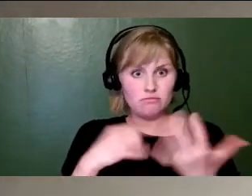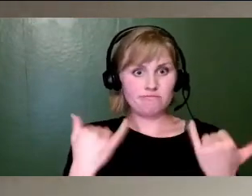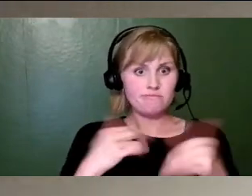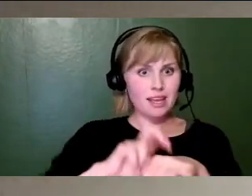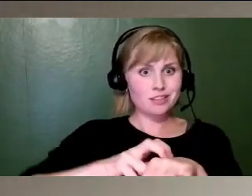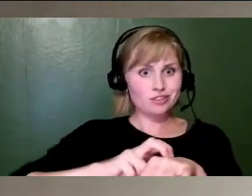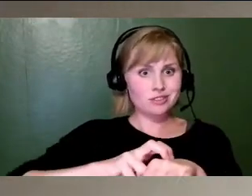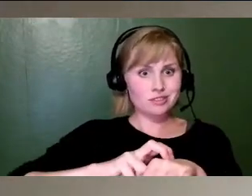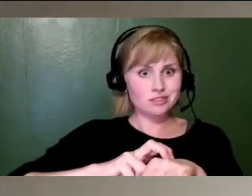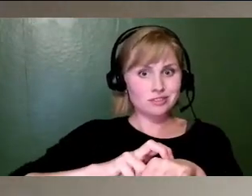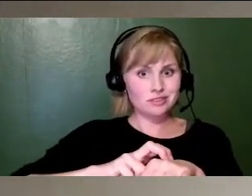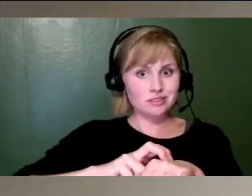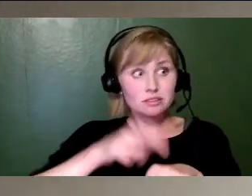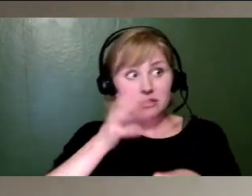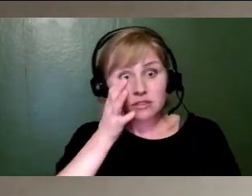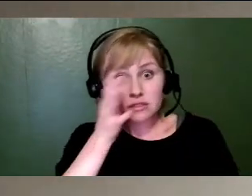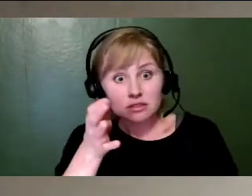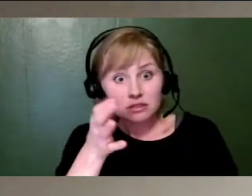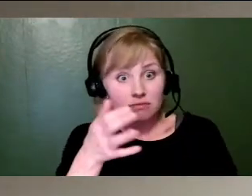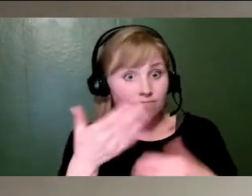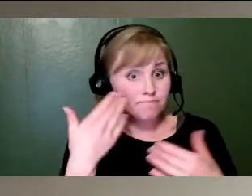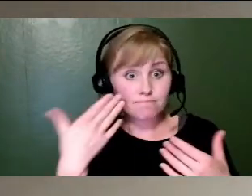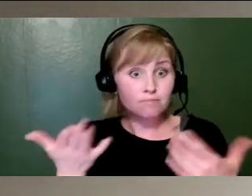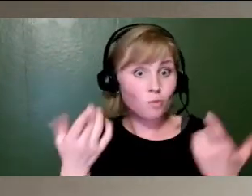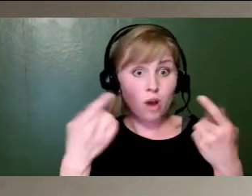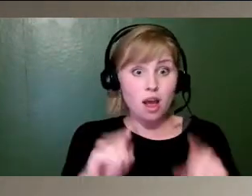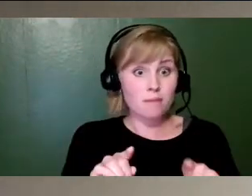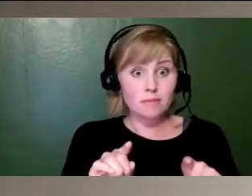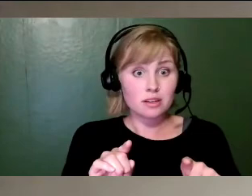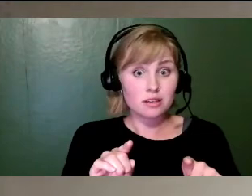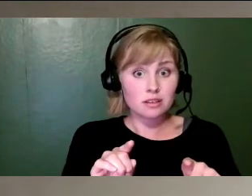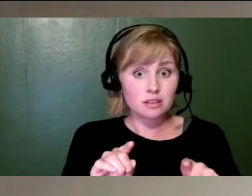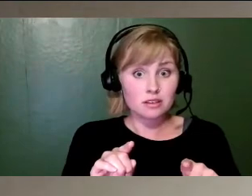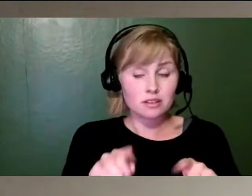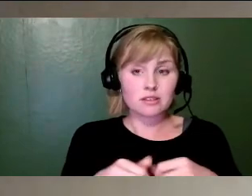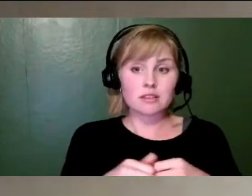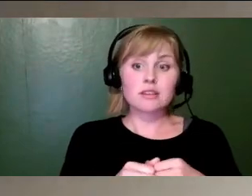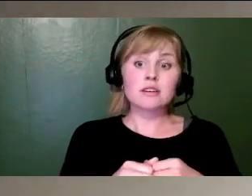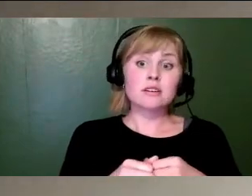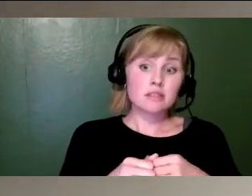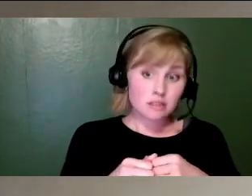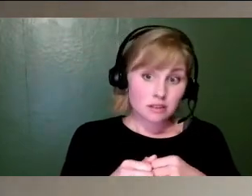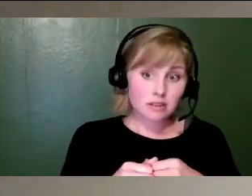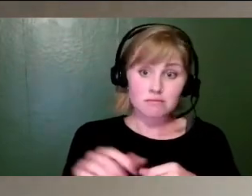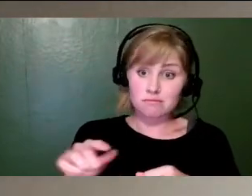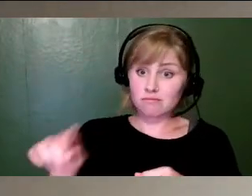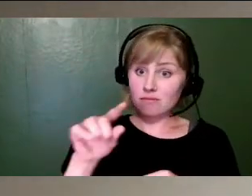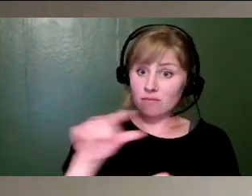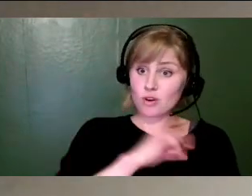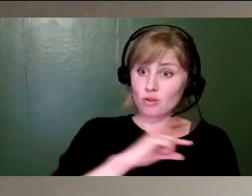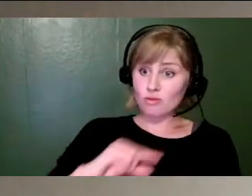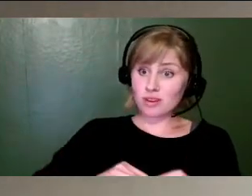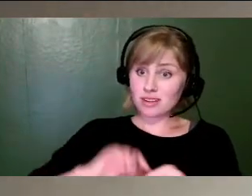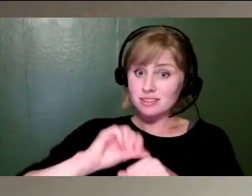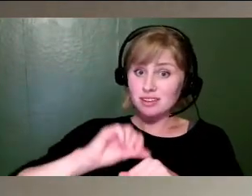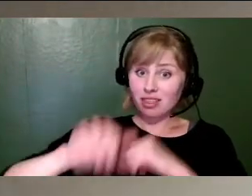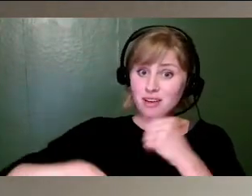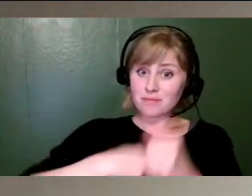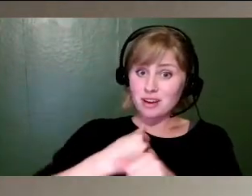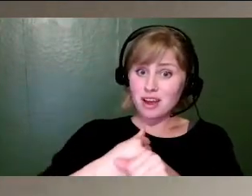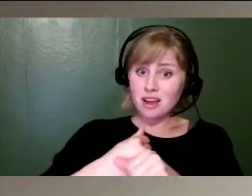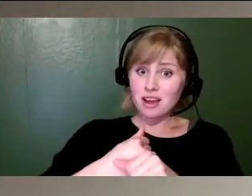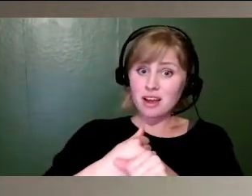in the next few years. And that being said, the support of Queen's alumni is more important than